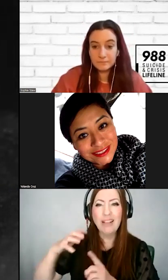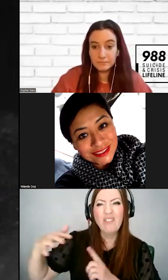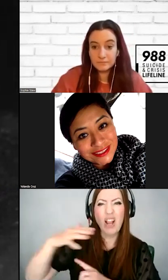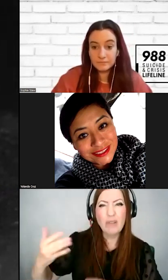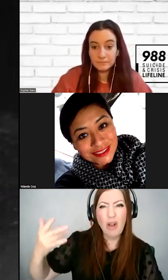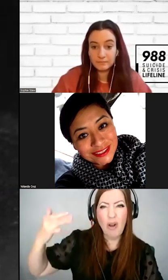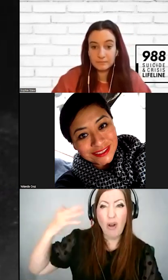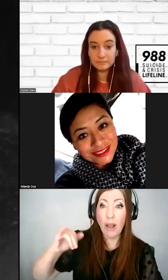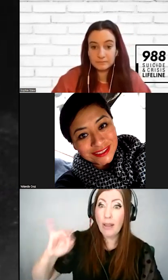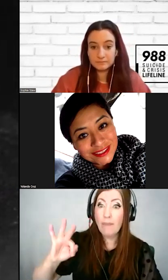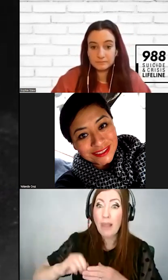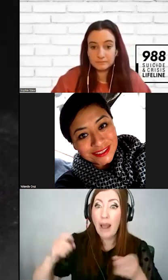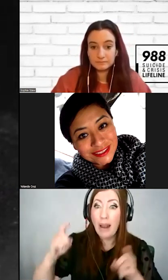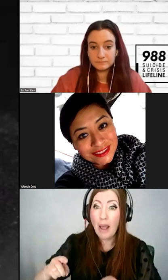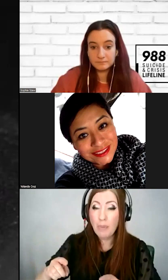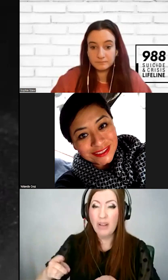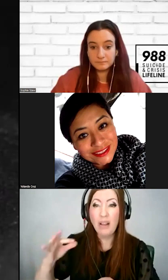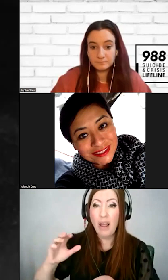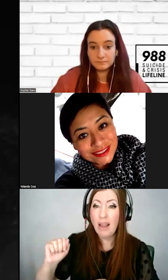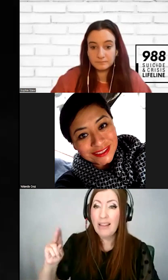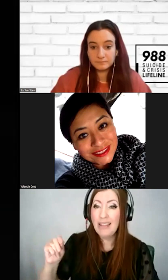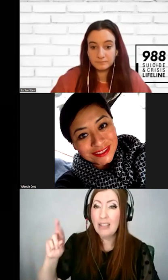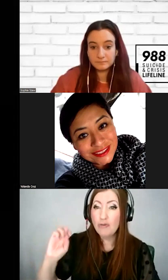to you, it was death. It meant death.